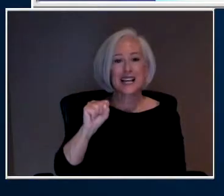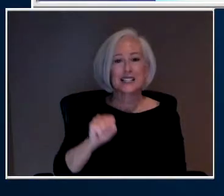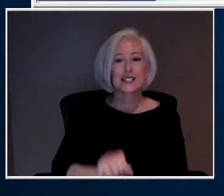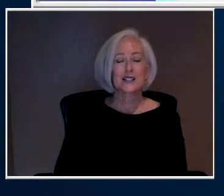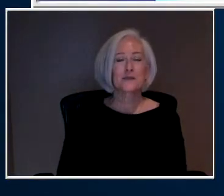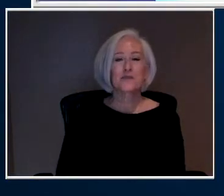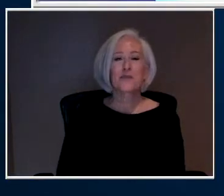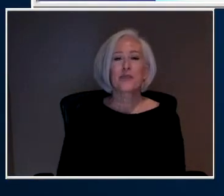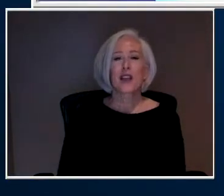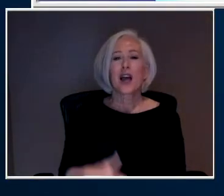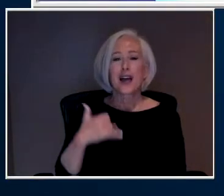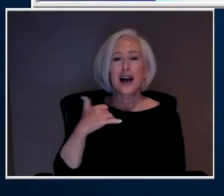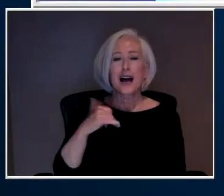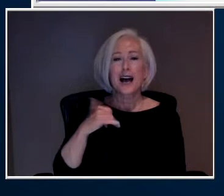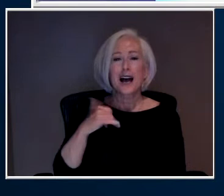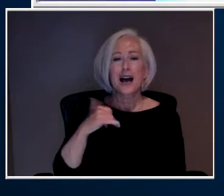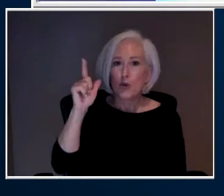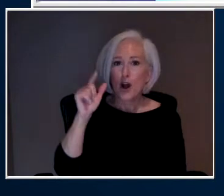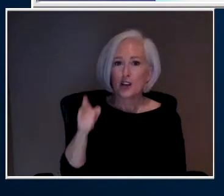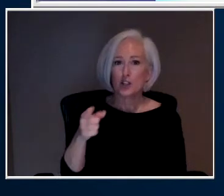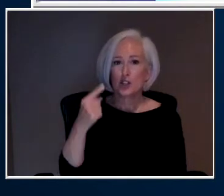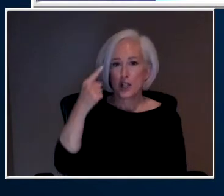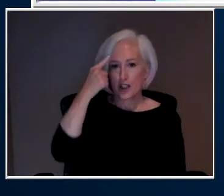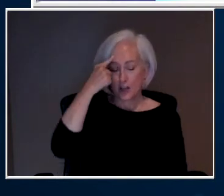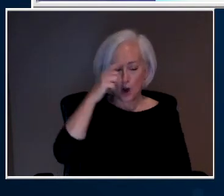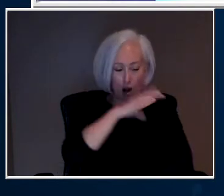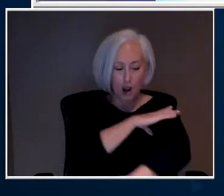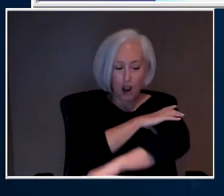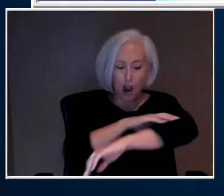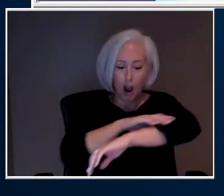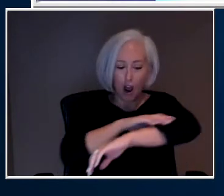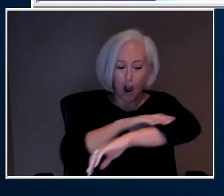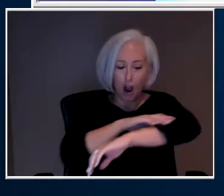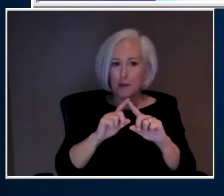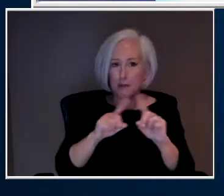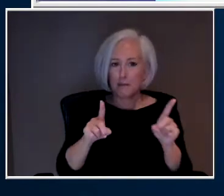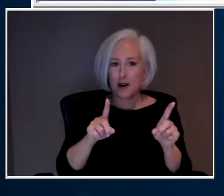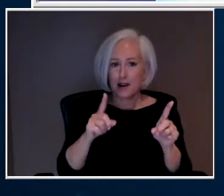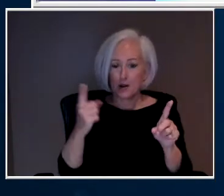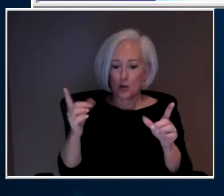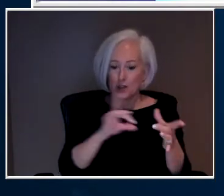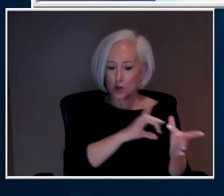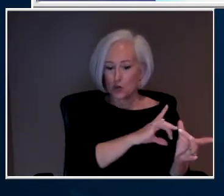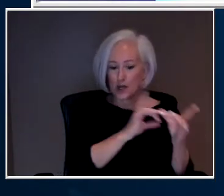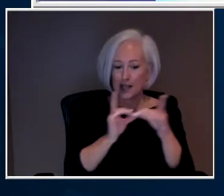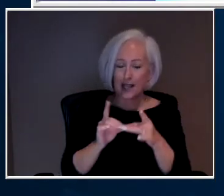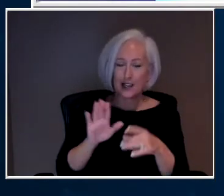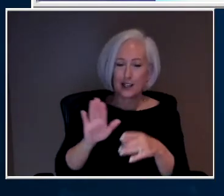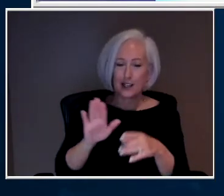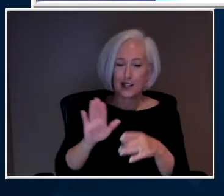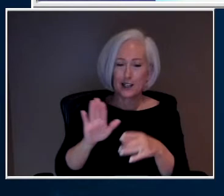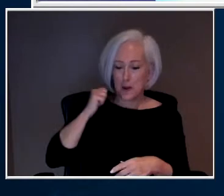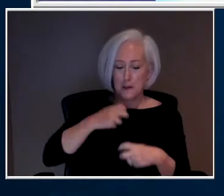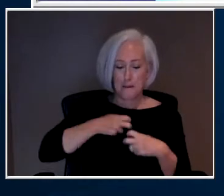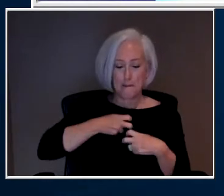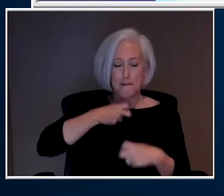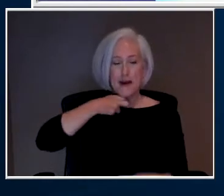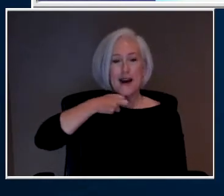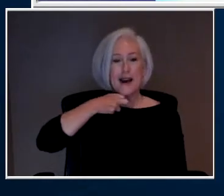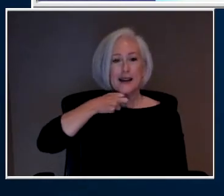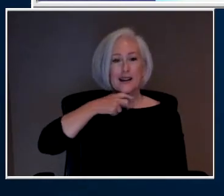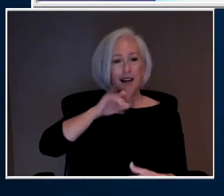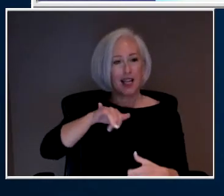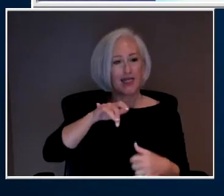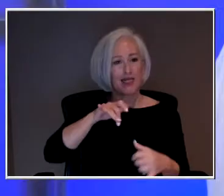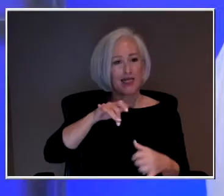Diana thought it was an arm problem, but it was all able to be fixed by going to her back. Is that common? So it's